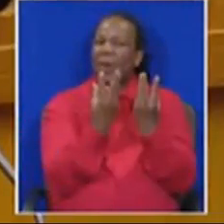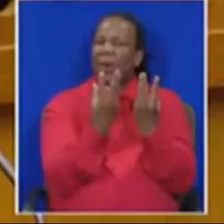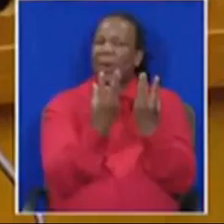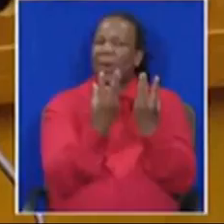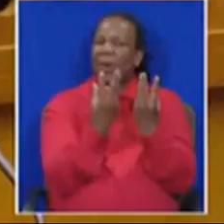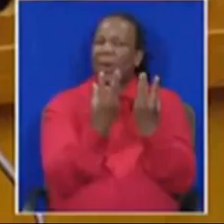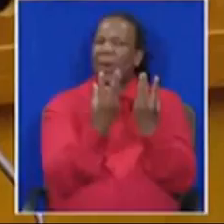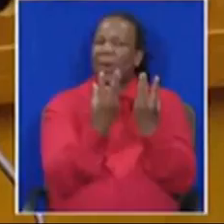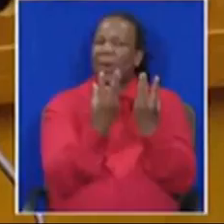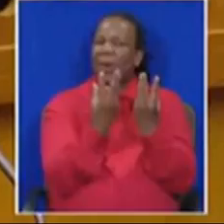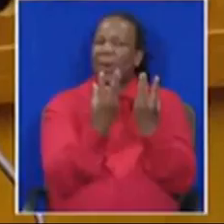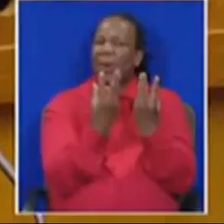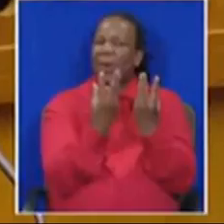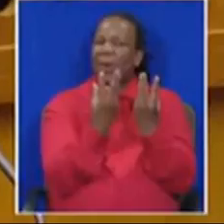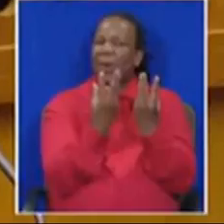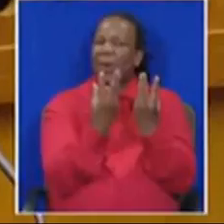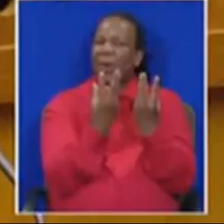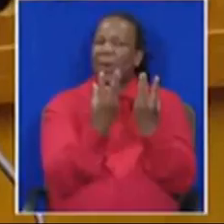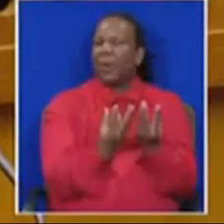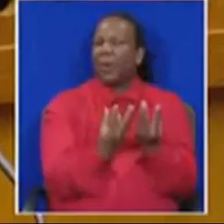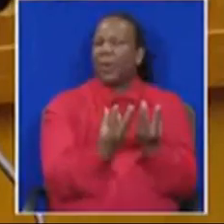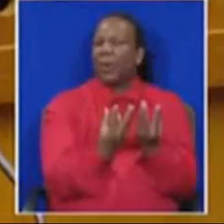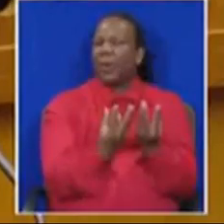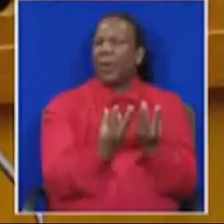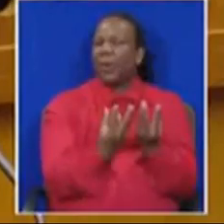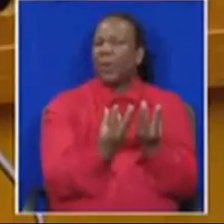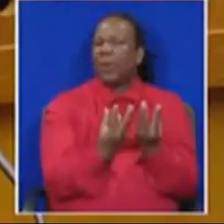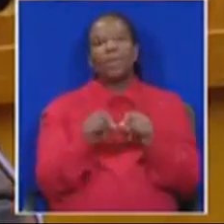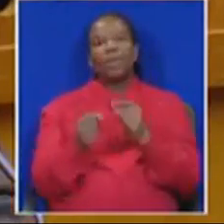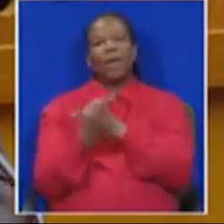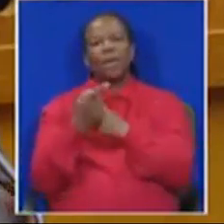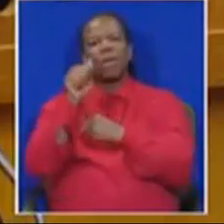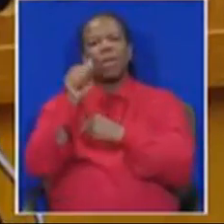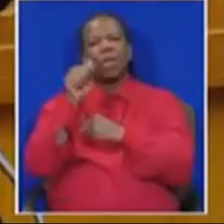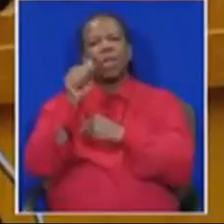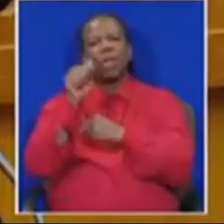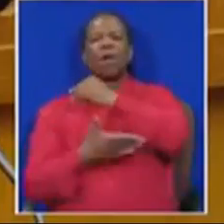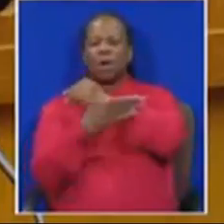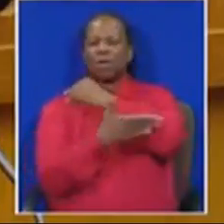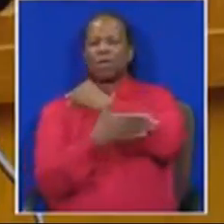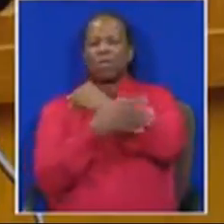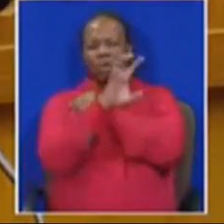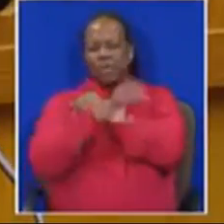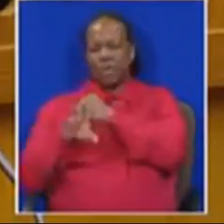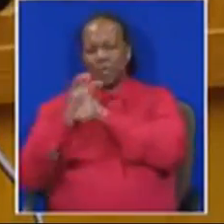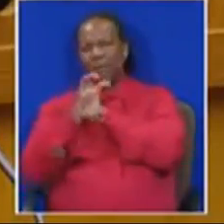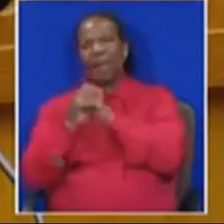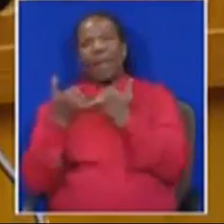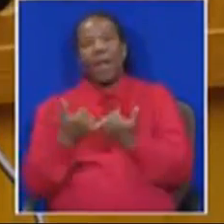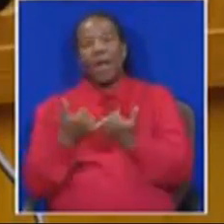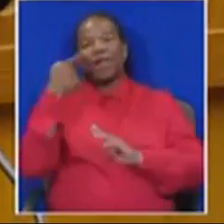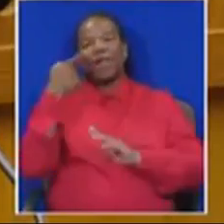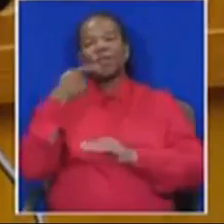breadth of our country. with at least